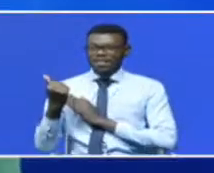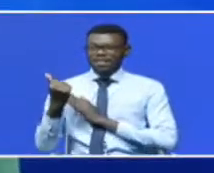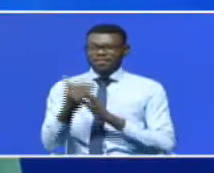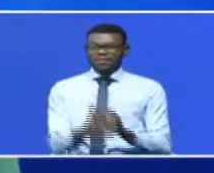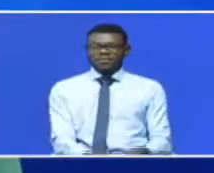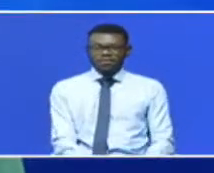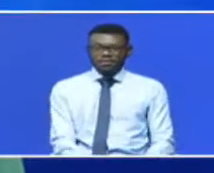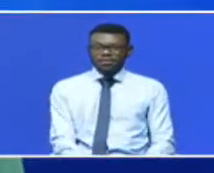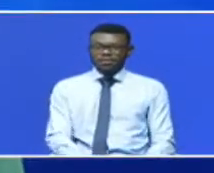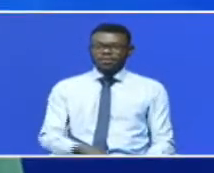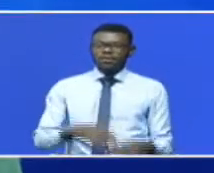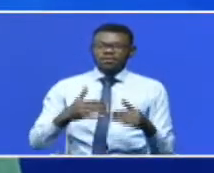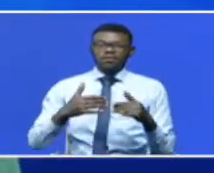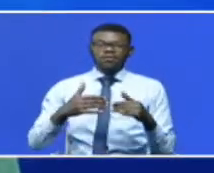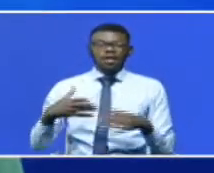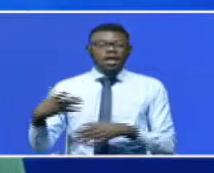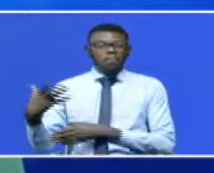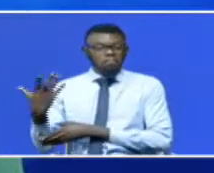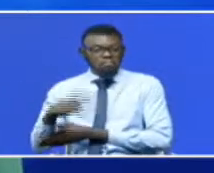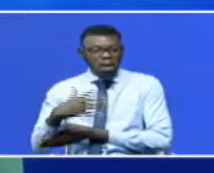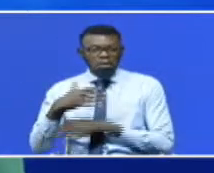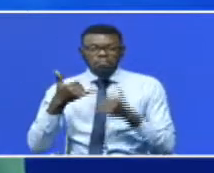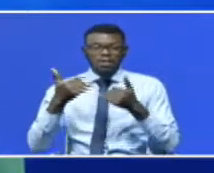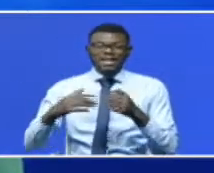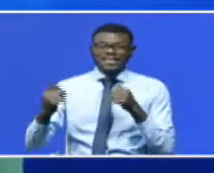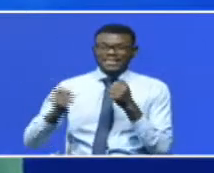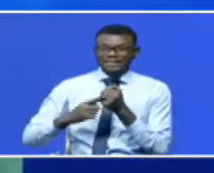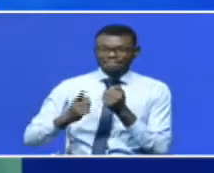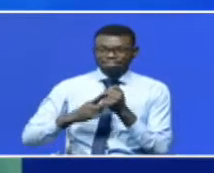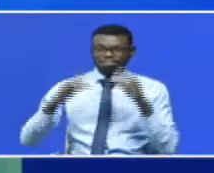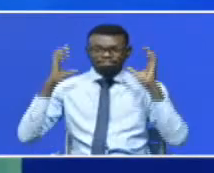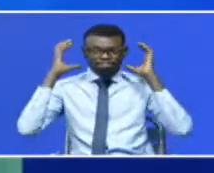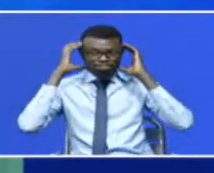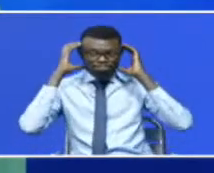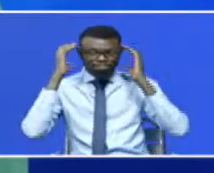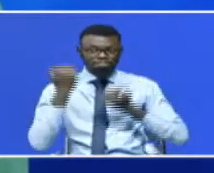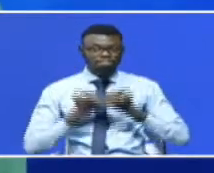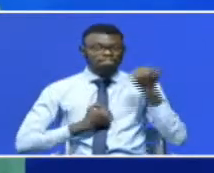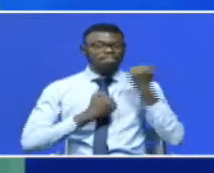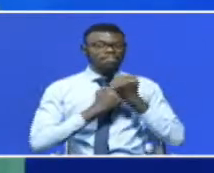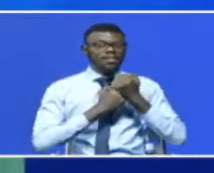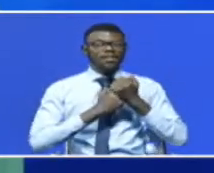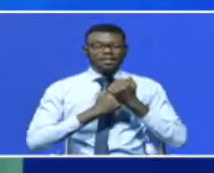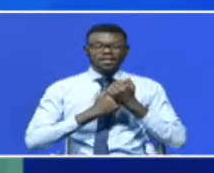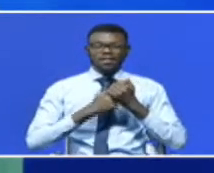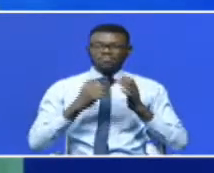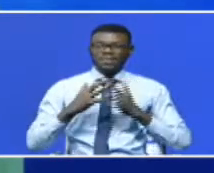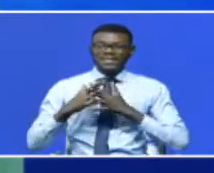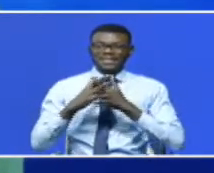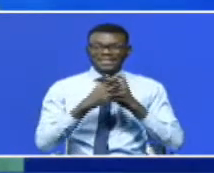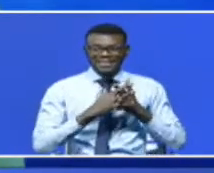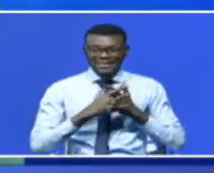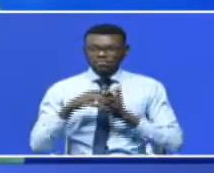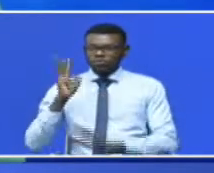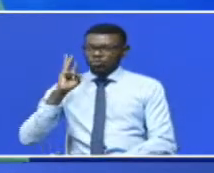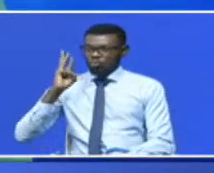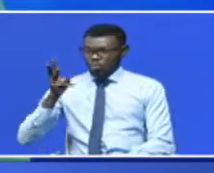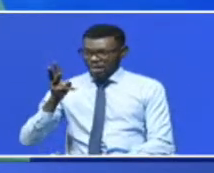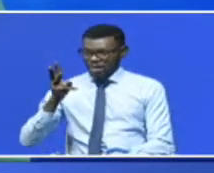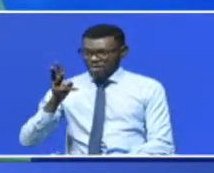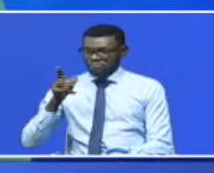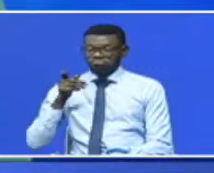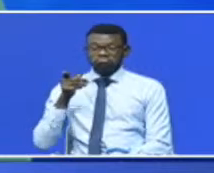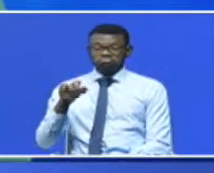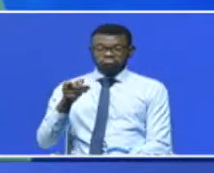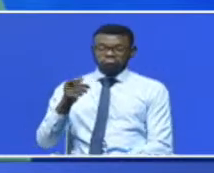Six basketball players will be beneficiaries of college scholarships in the United States, allowing them to further their careers in basketball.